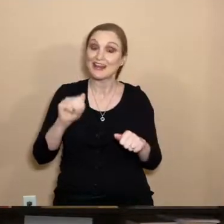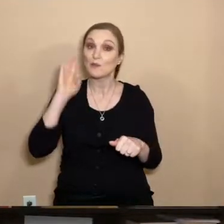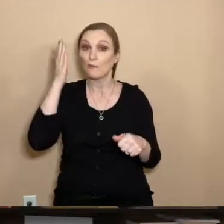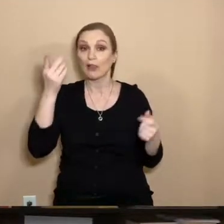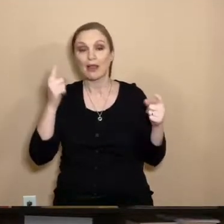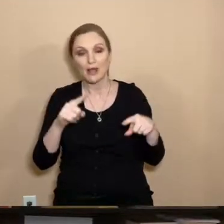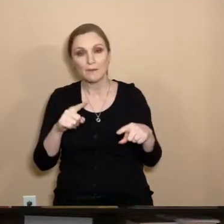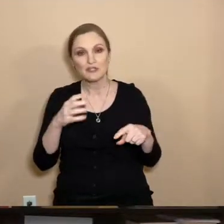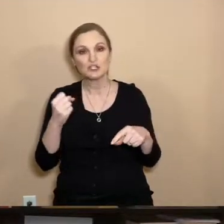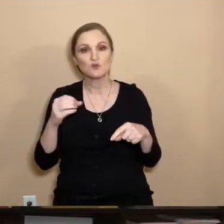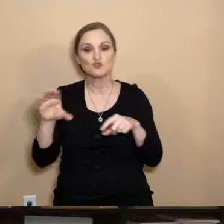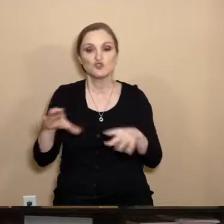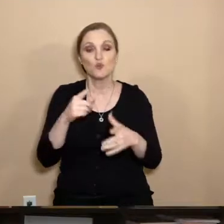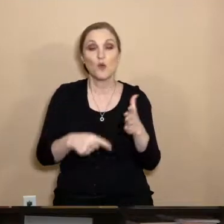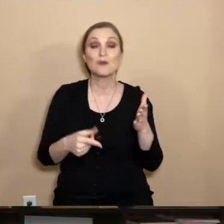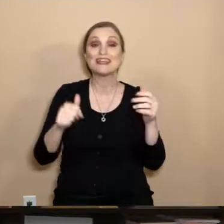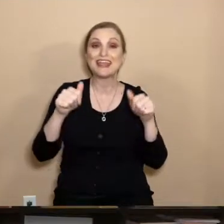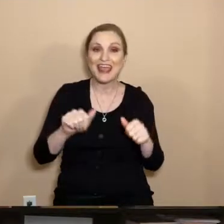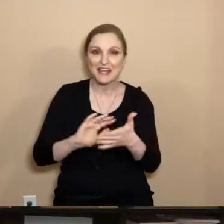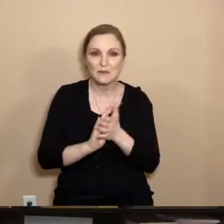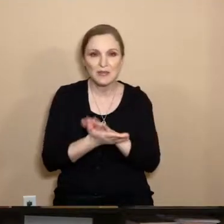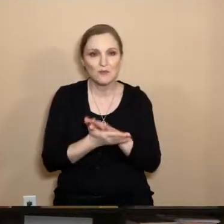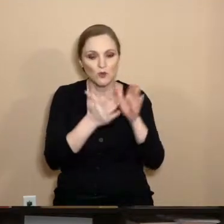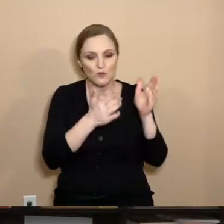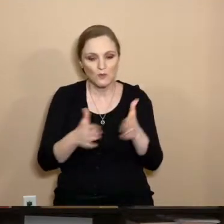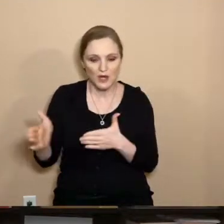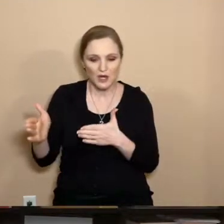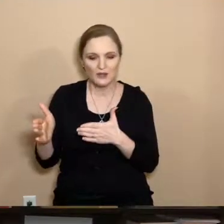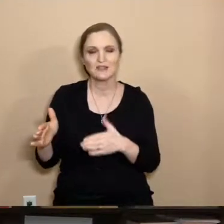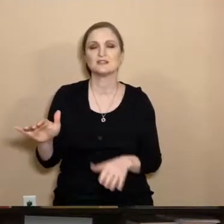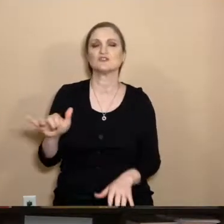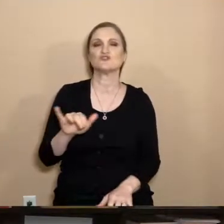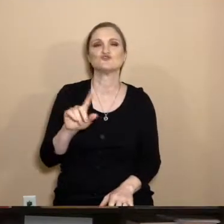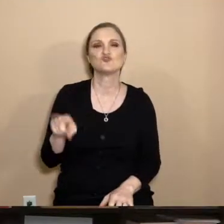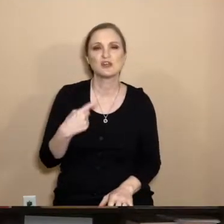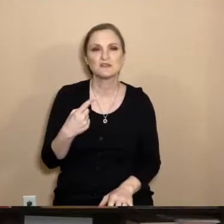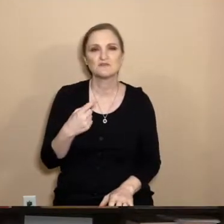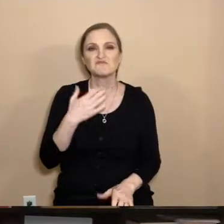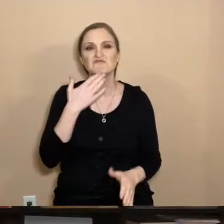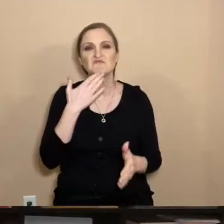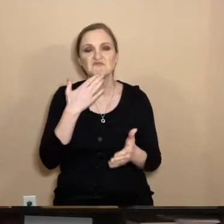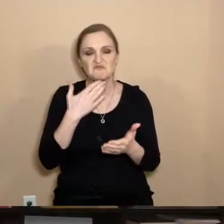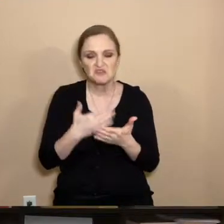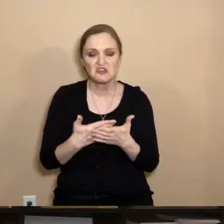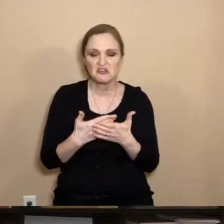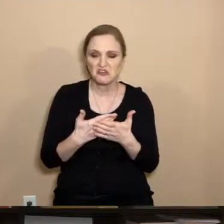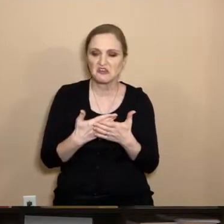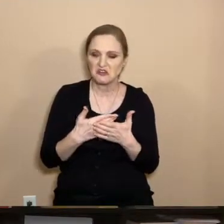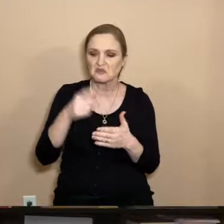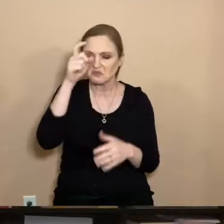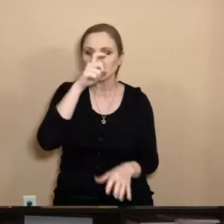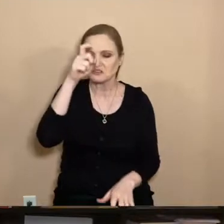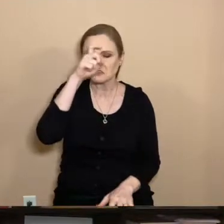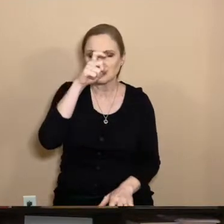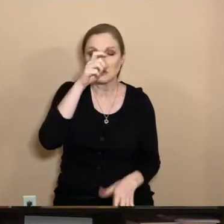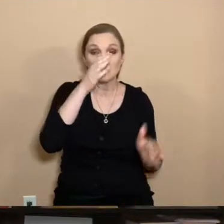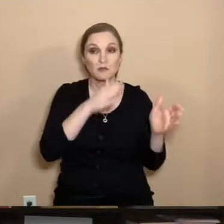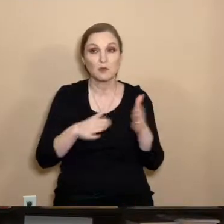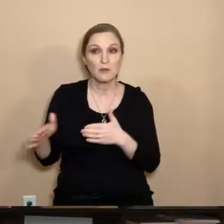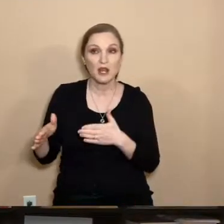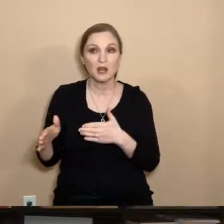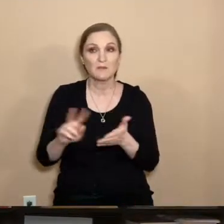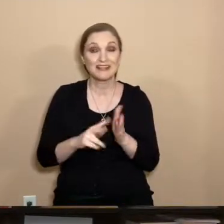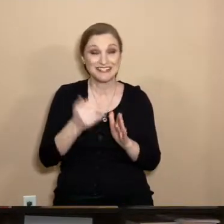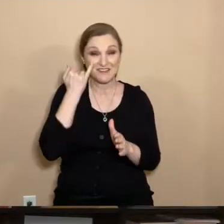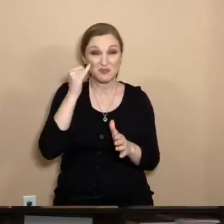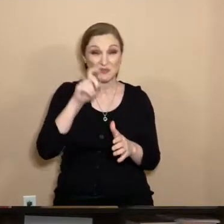So do what we can to be prepared. This is just, kind of good common sense. And part of being prepared is, if you need to